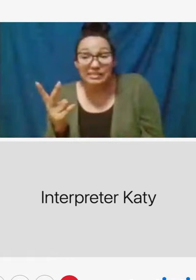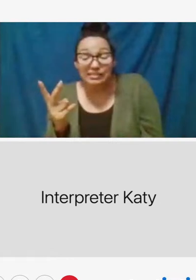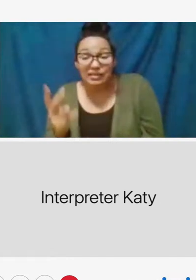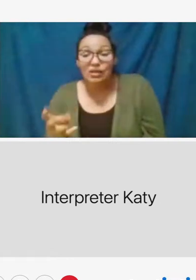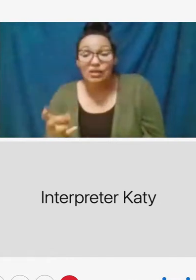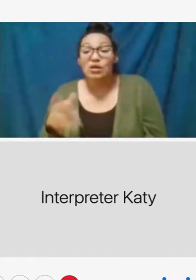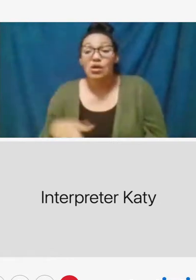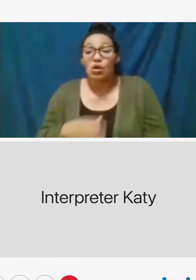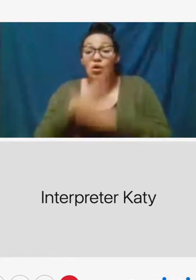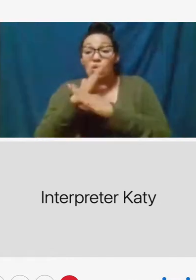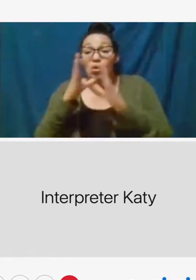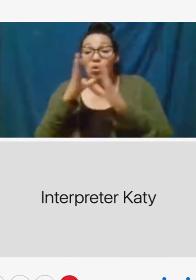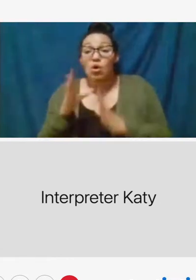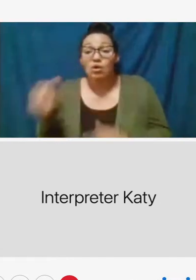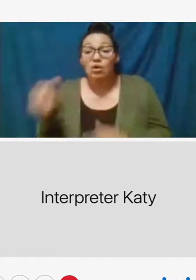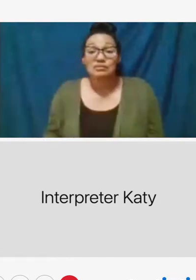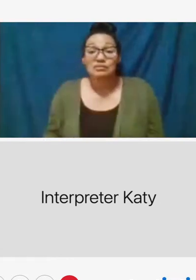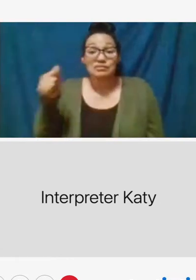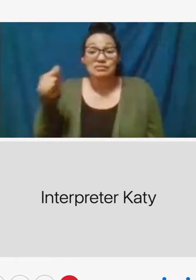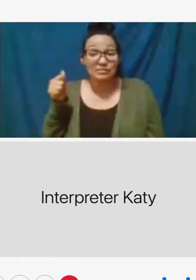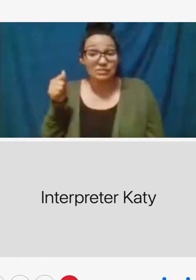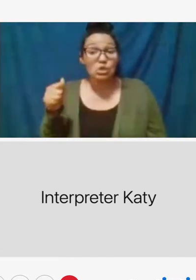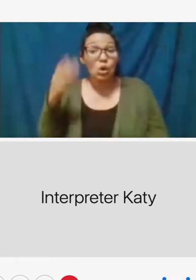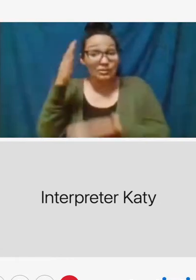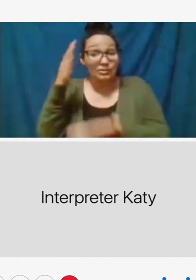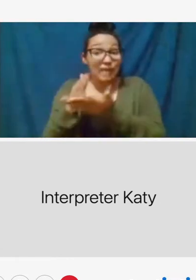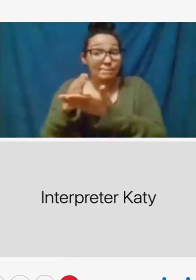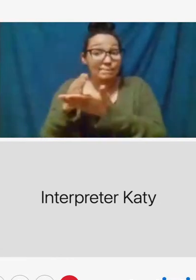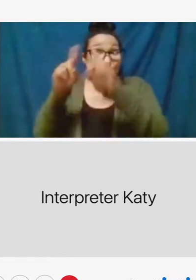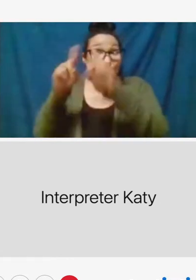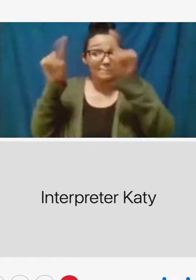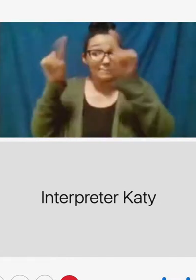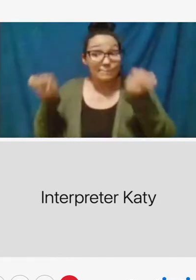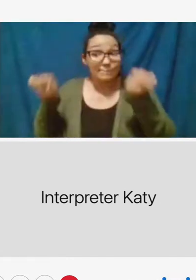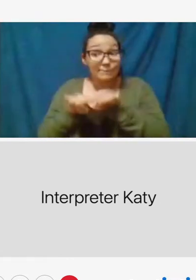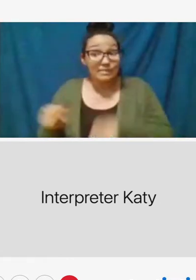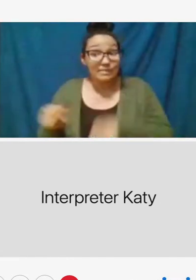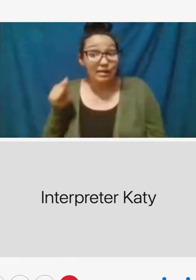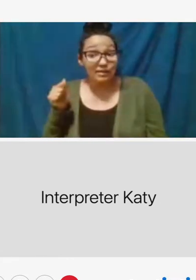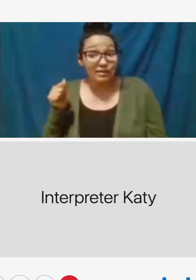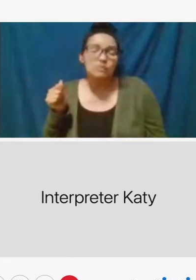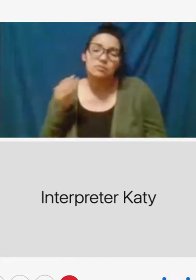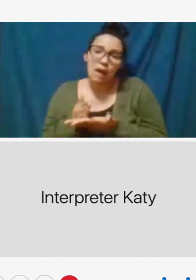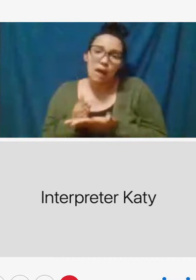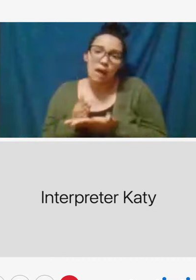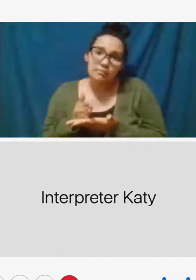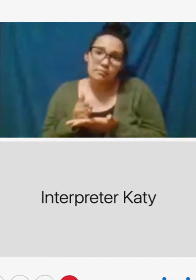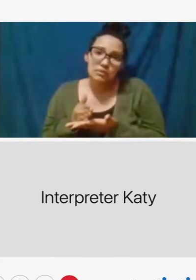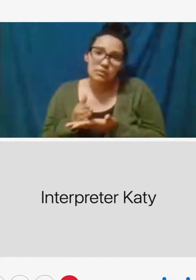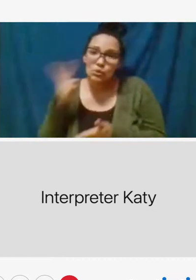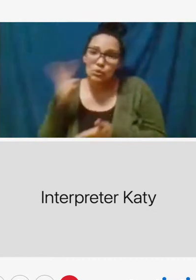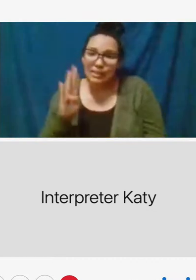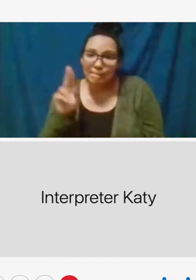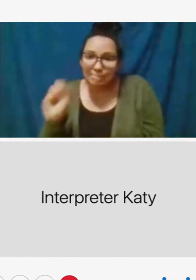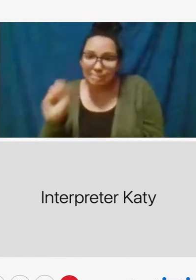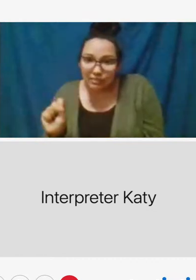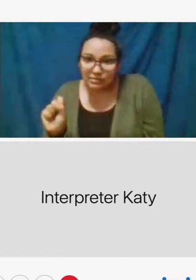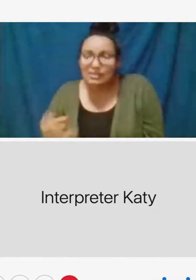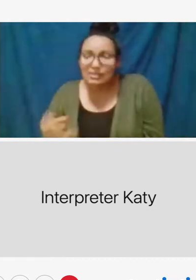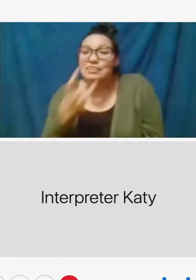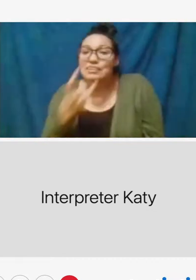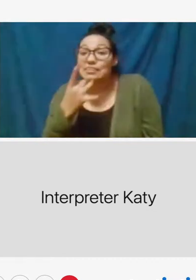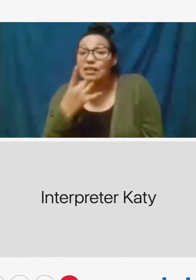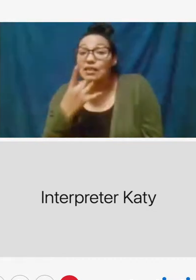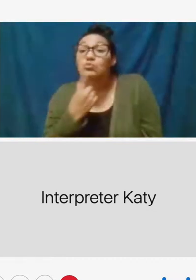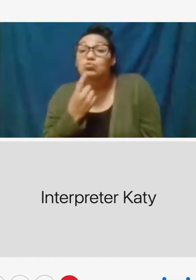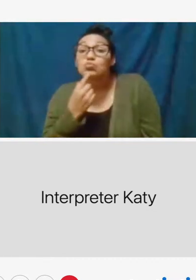the stop sign that says stop stop you see the buses turn on their lights and the sign comes out